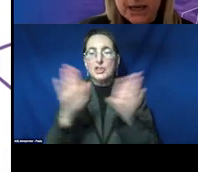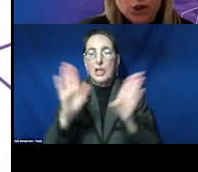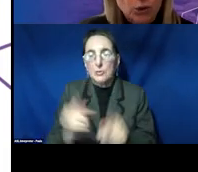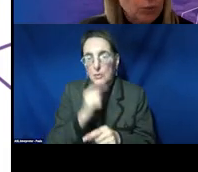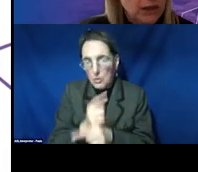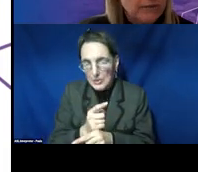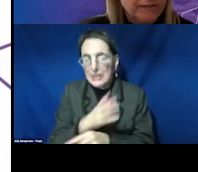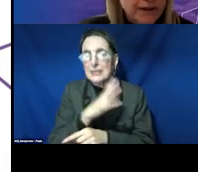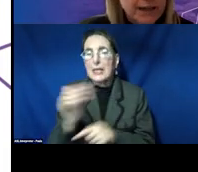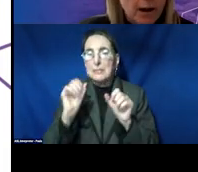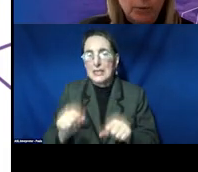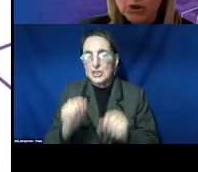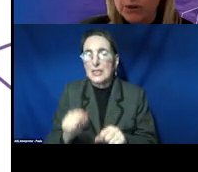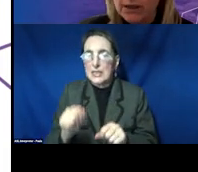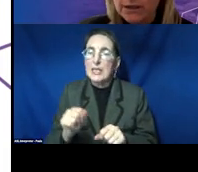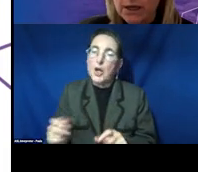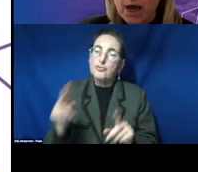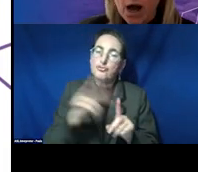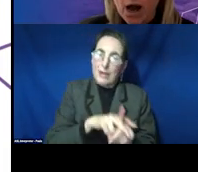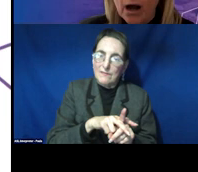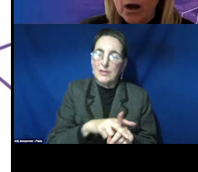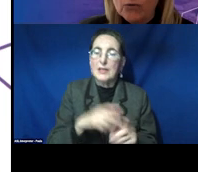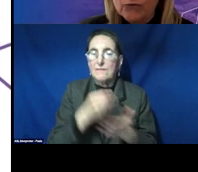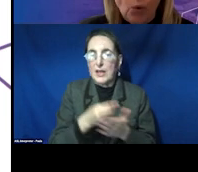and potentially relevant funding opportunities